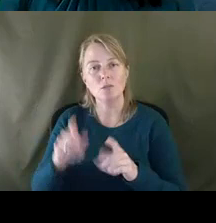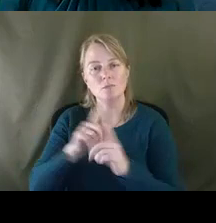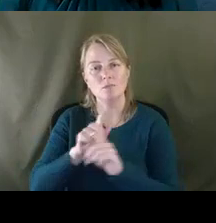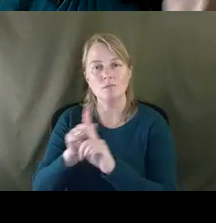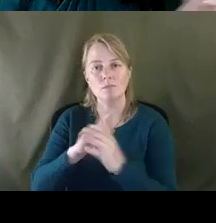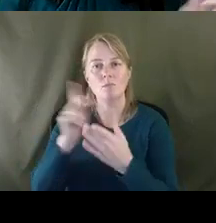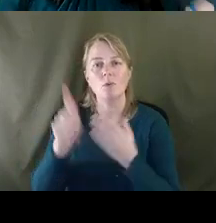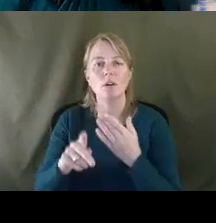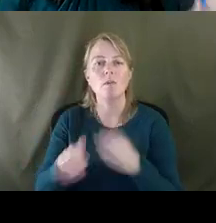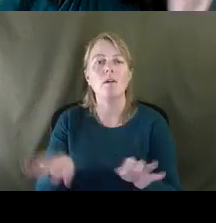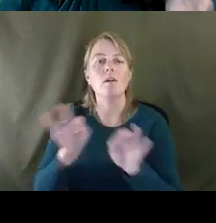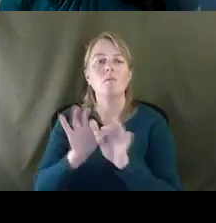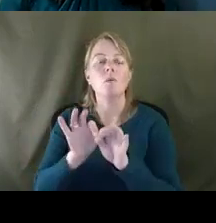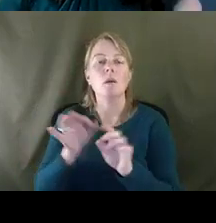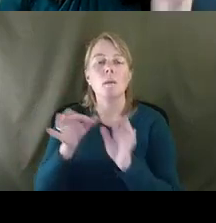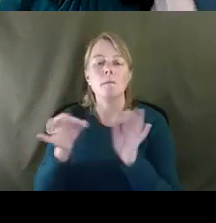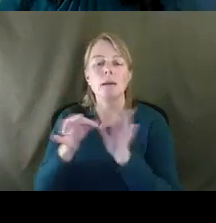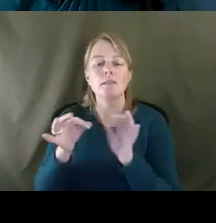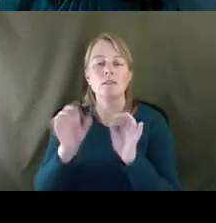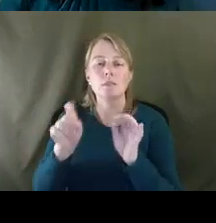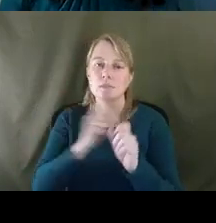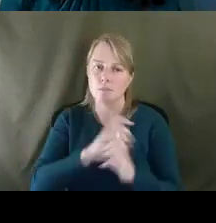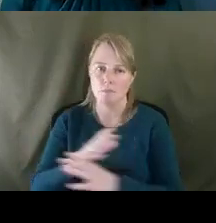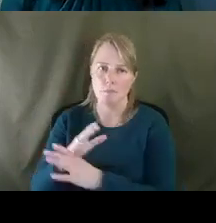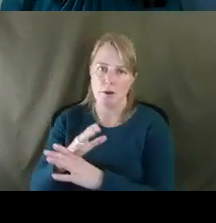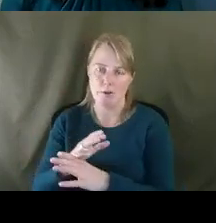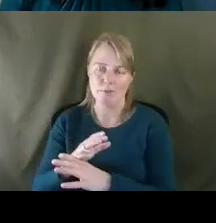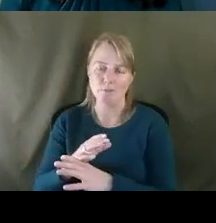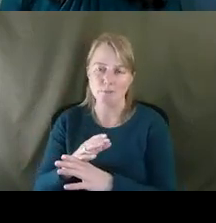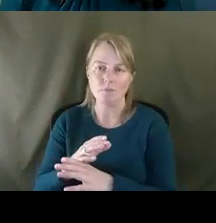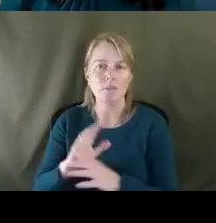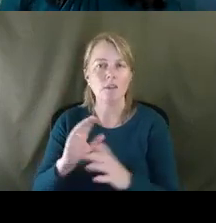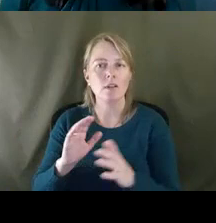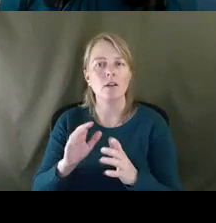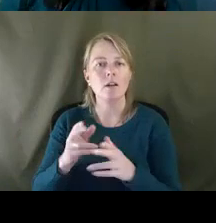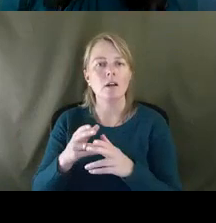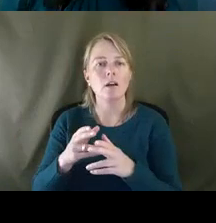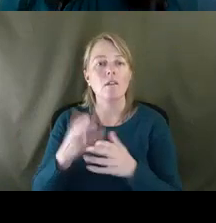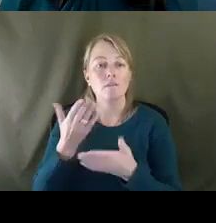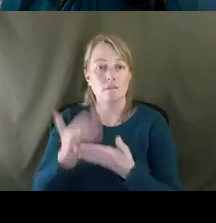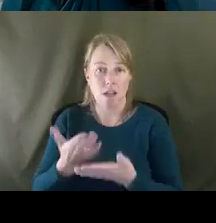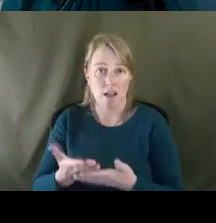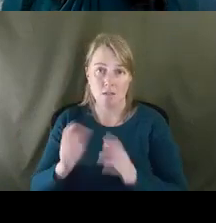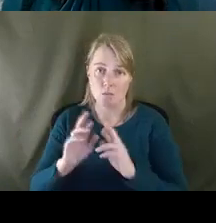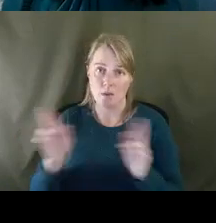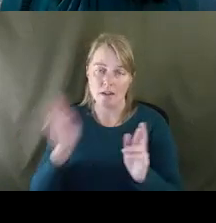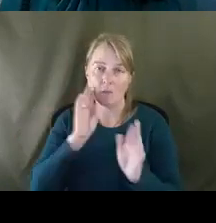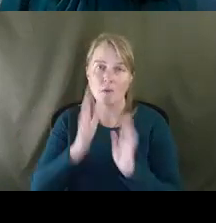really about having that message prepared and ready for them. Having these quick facts on hand can really